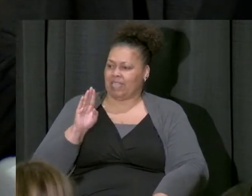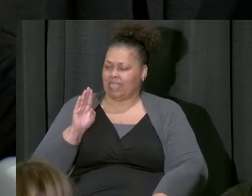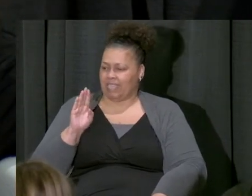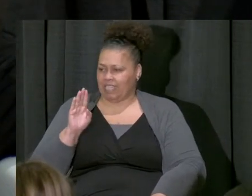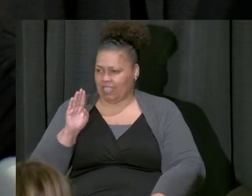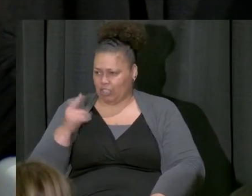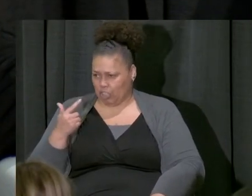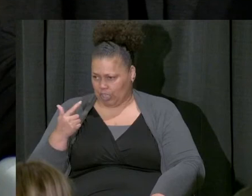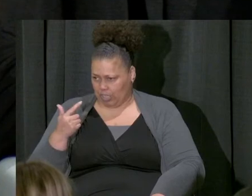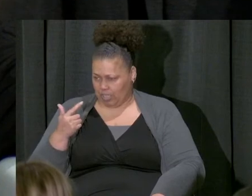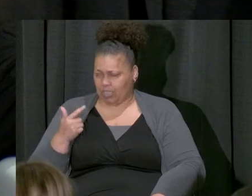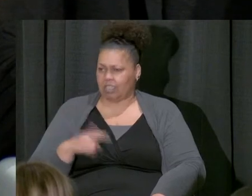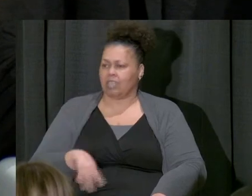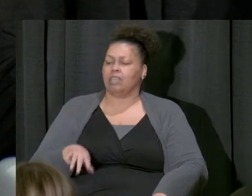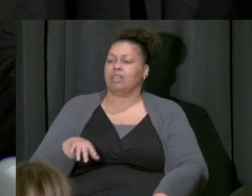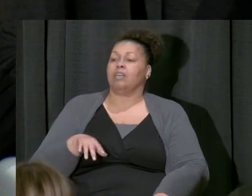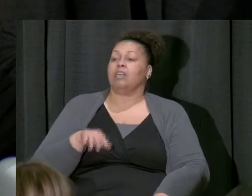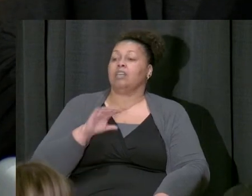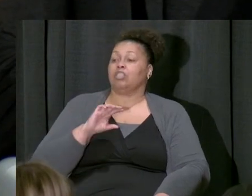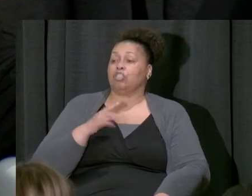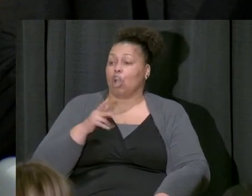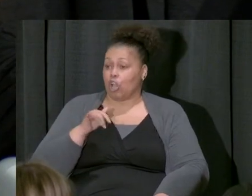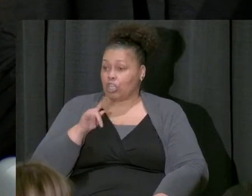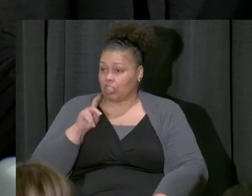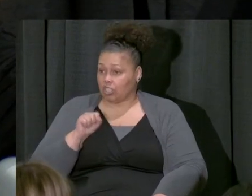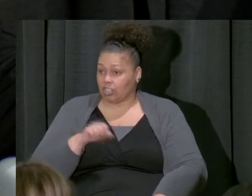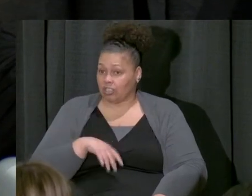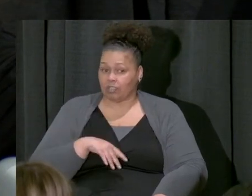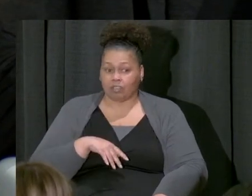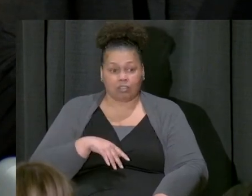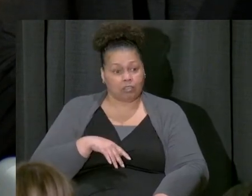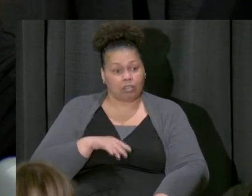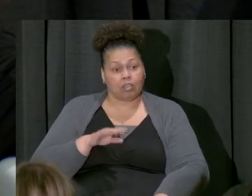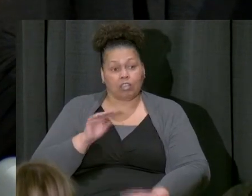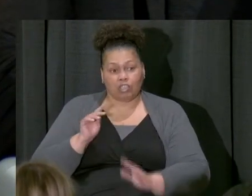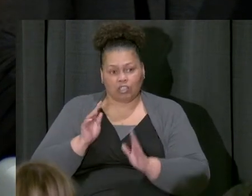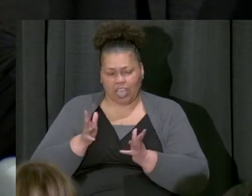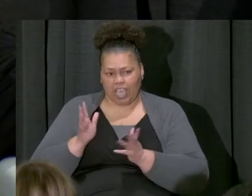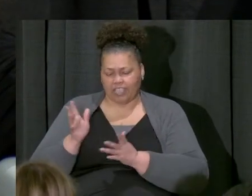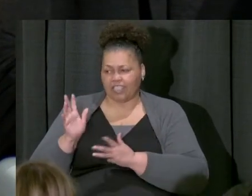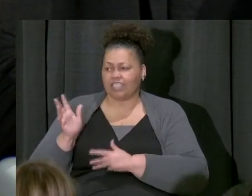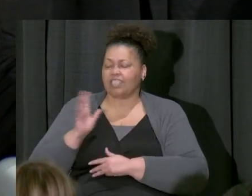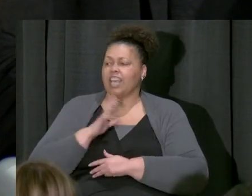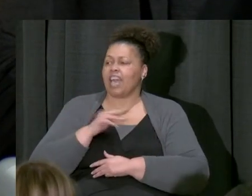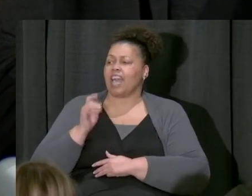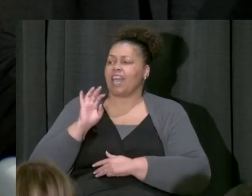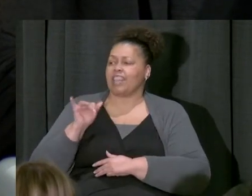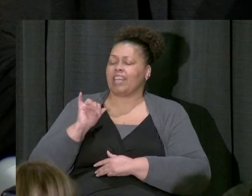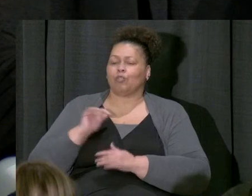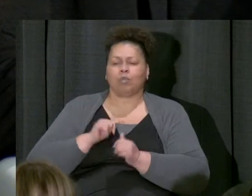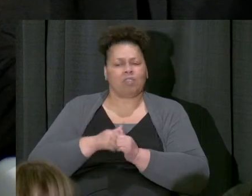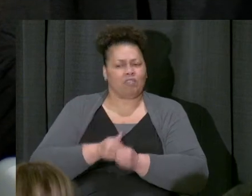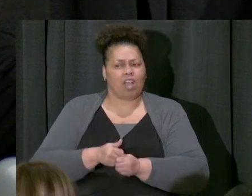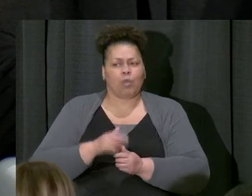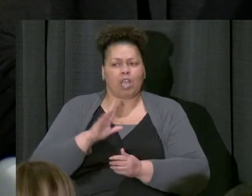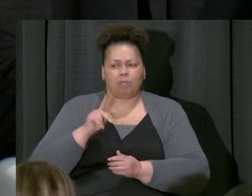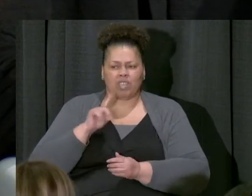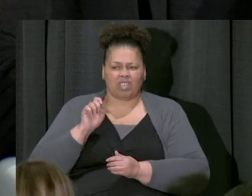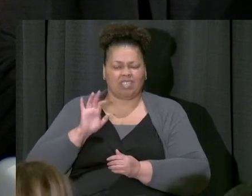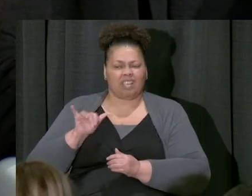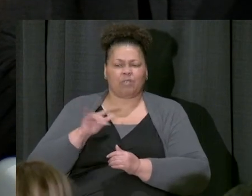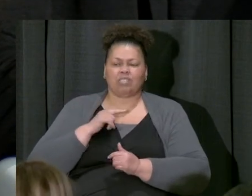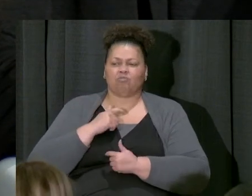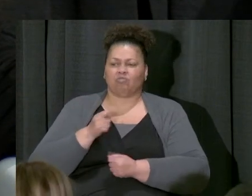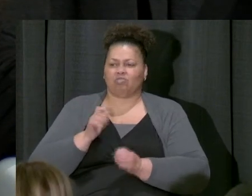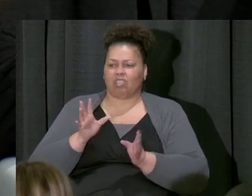charts. That was a really interesting session too. So yeah, I'll be following up with their work because they're obviously going to